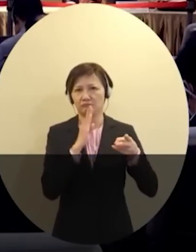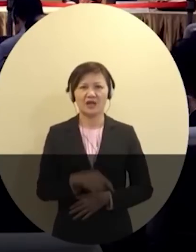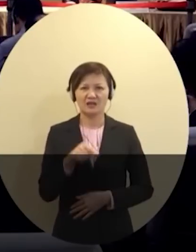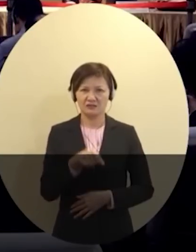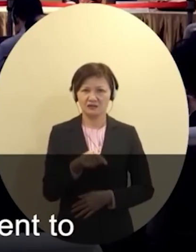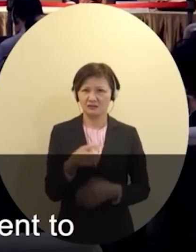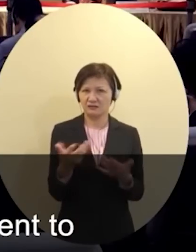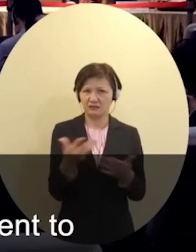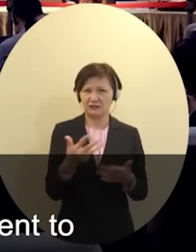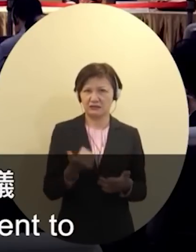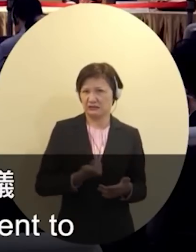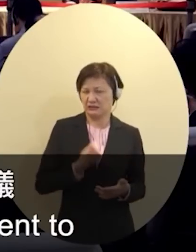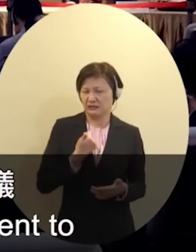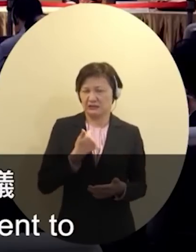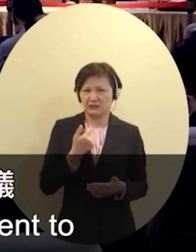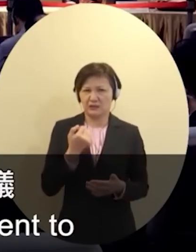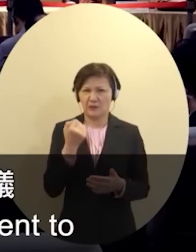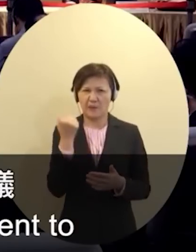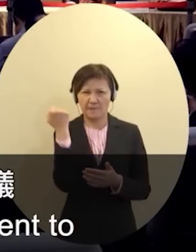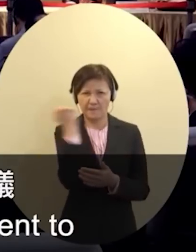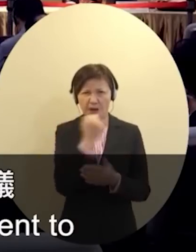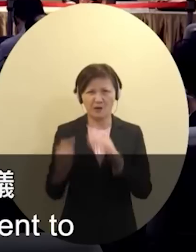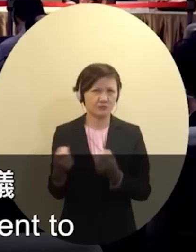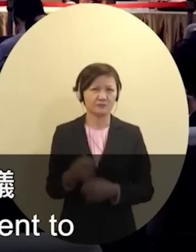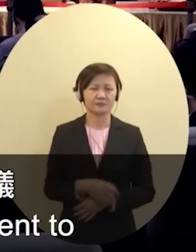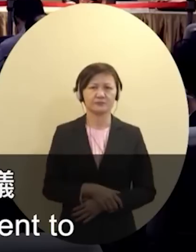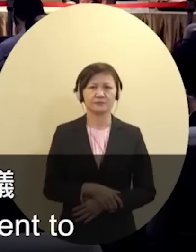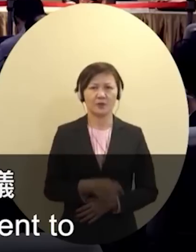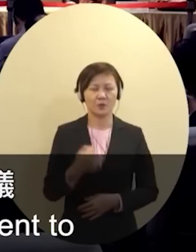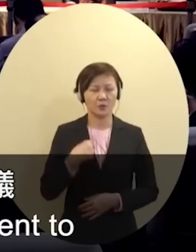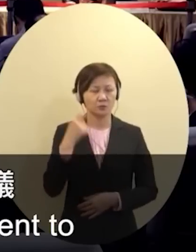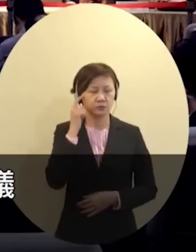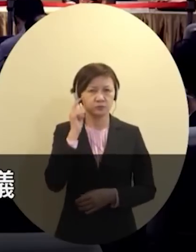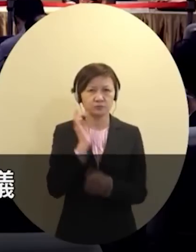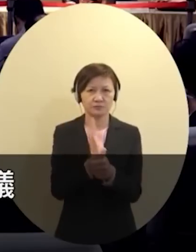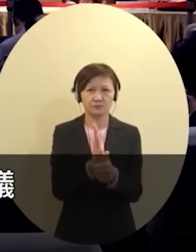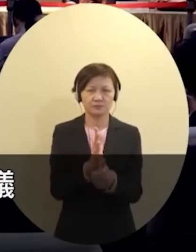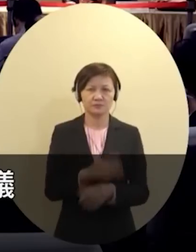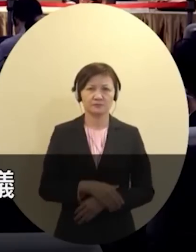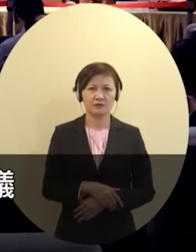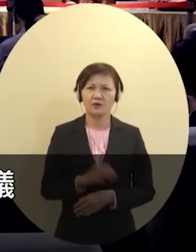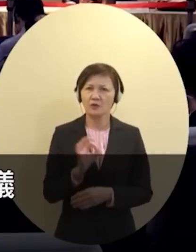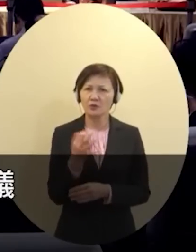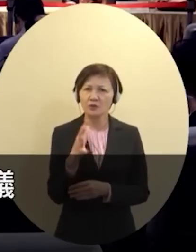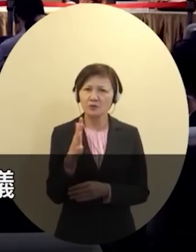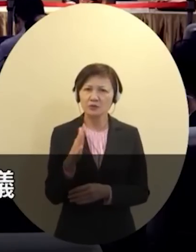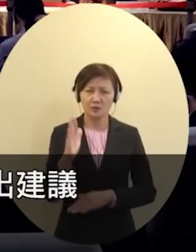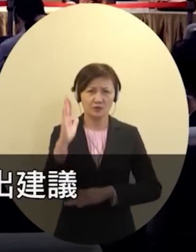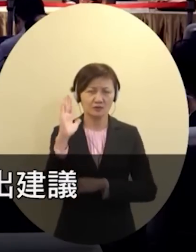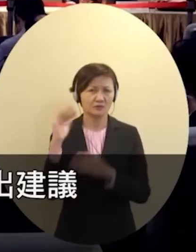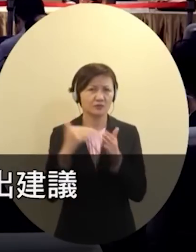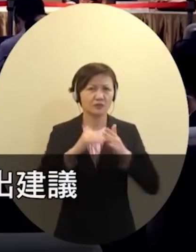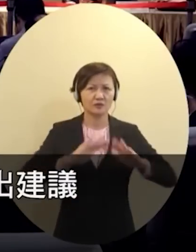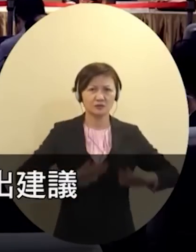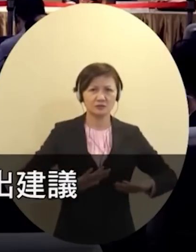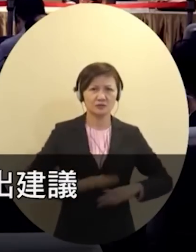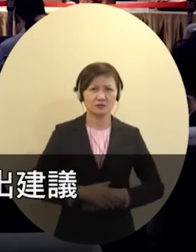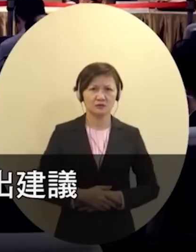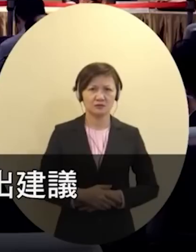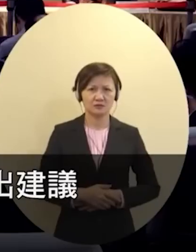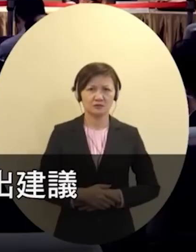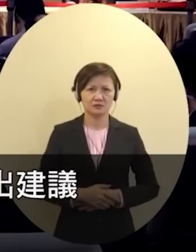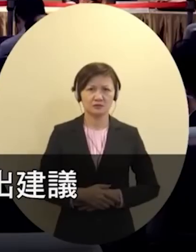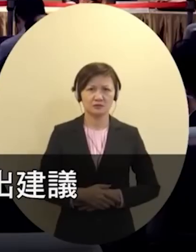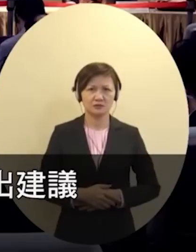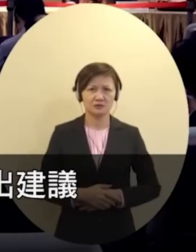prevents...what has prevented so far the government to implement our recommendations in the